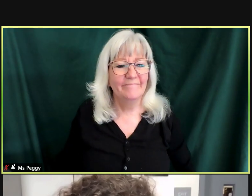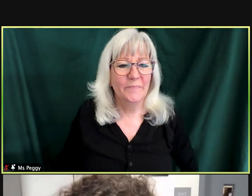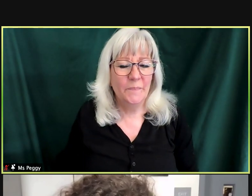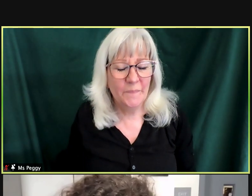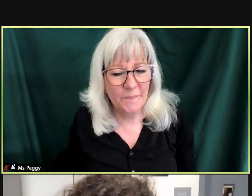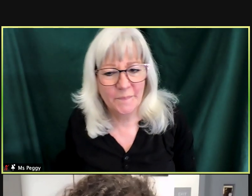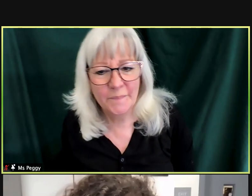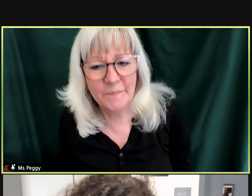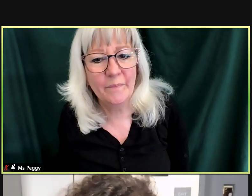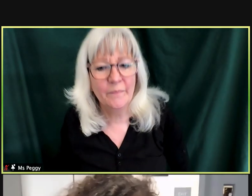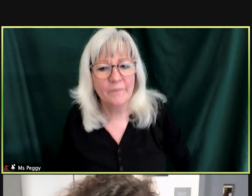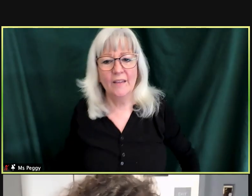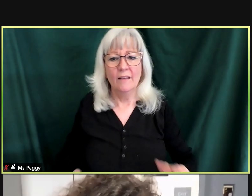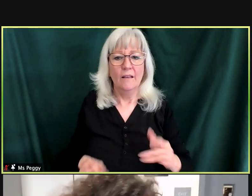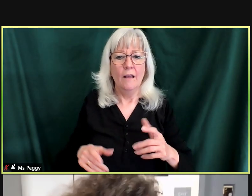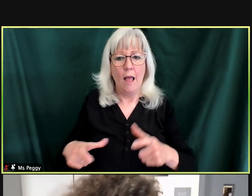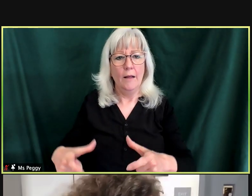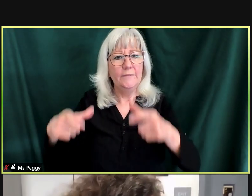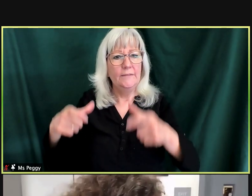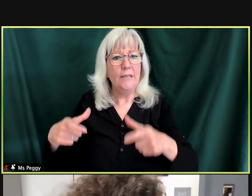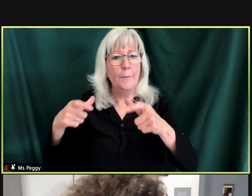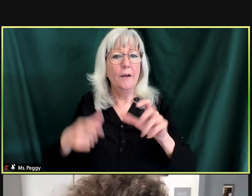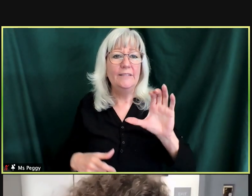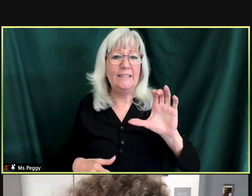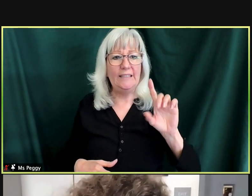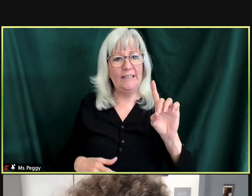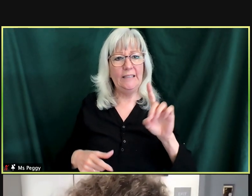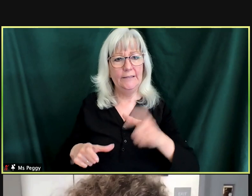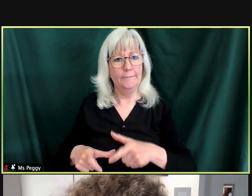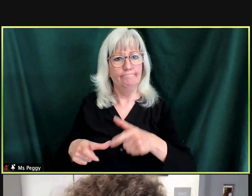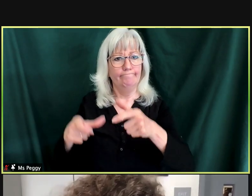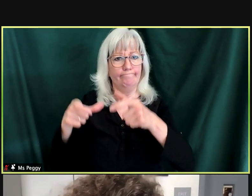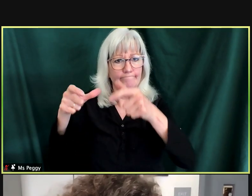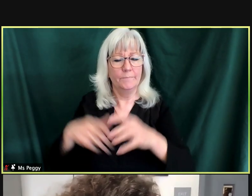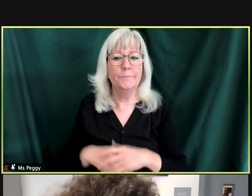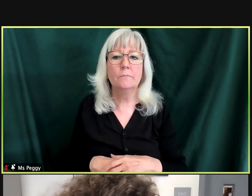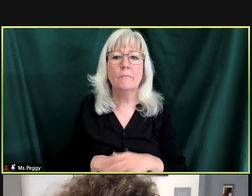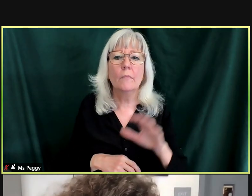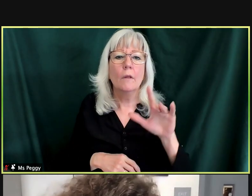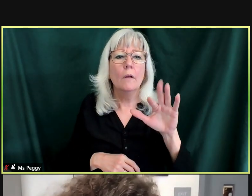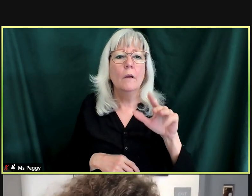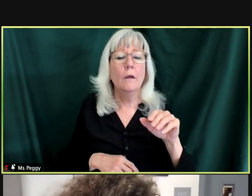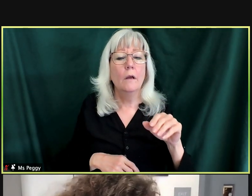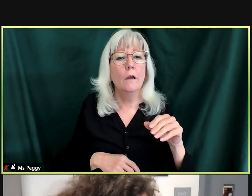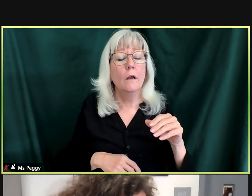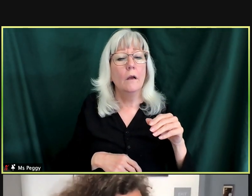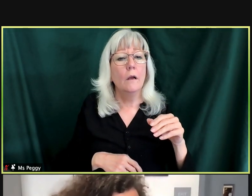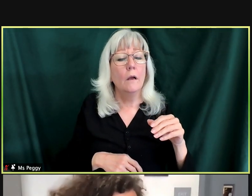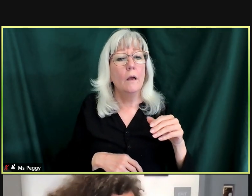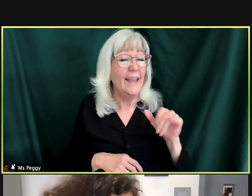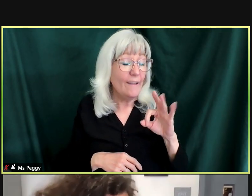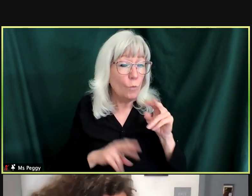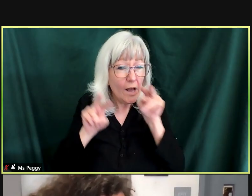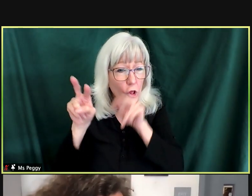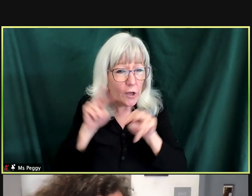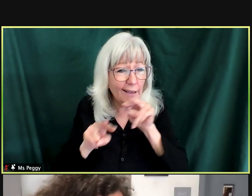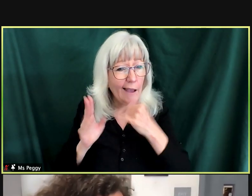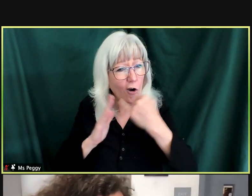A little tub of CDs. Okay, so when we look at something with like Van Gogh, the